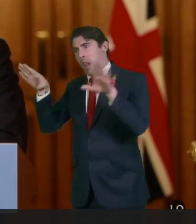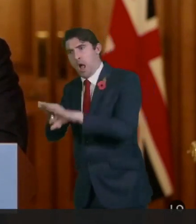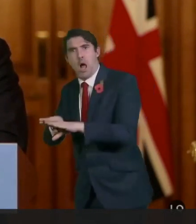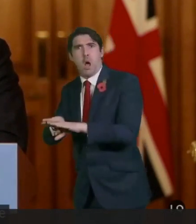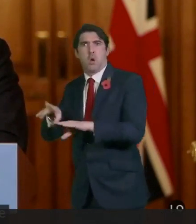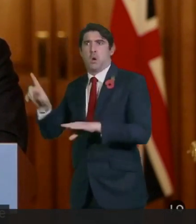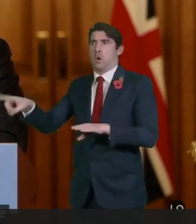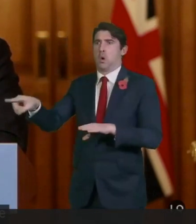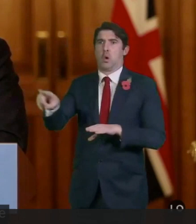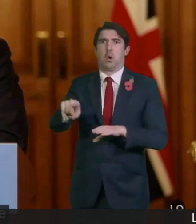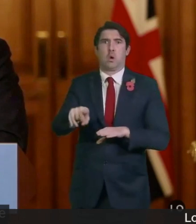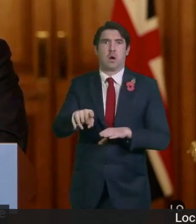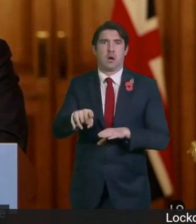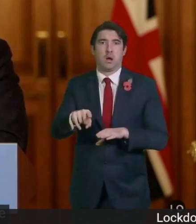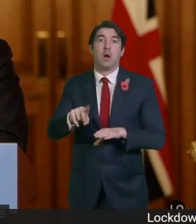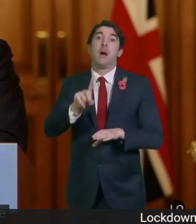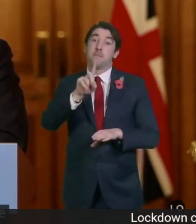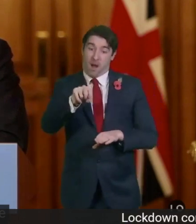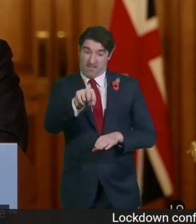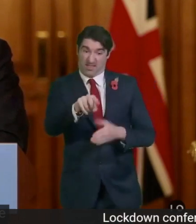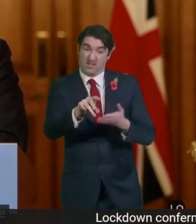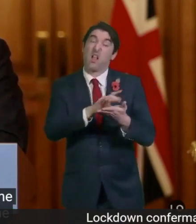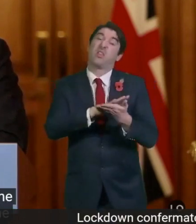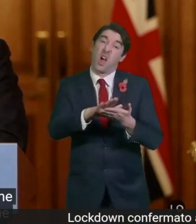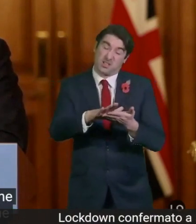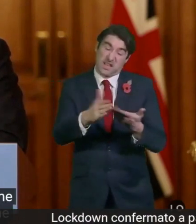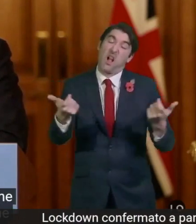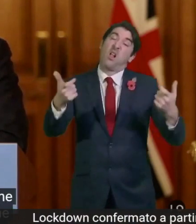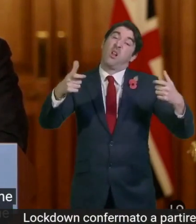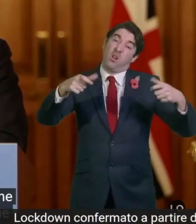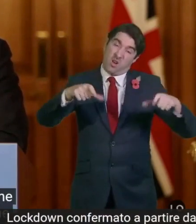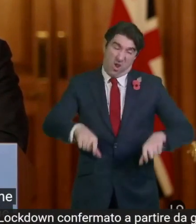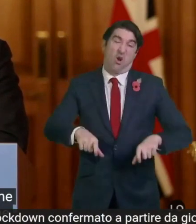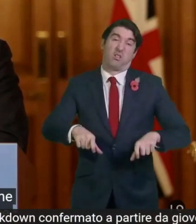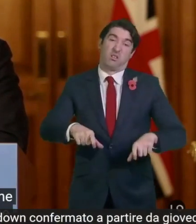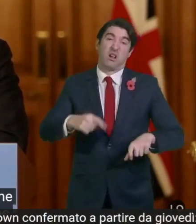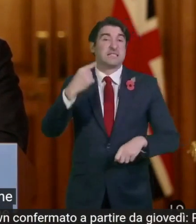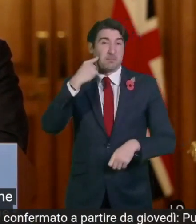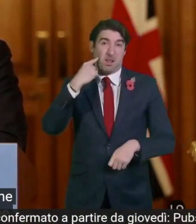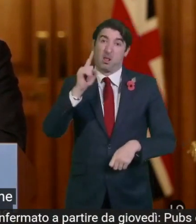Thursday, the basic message is the same. Stay at home,